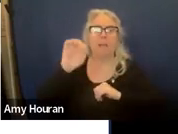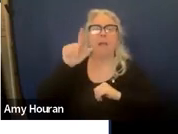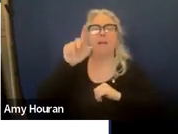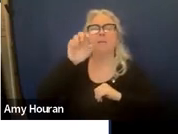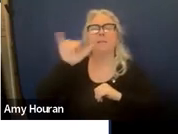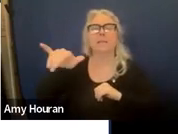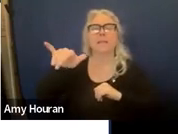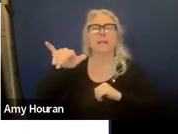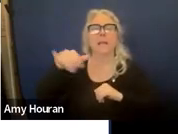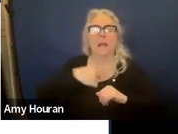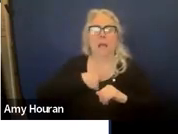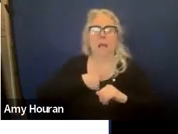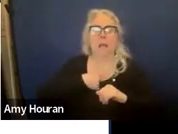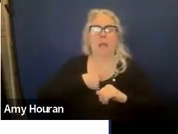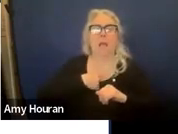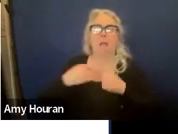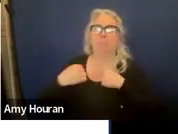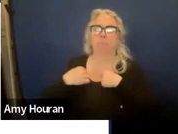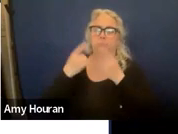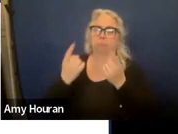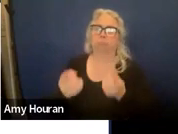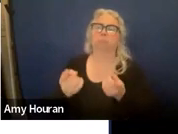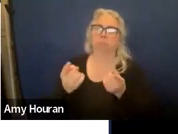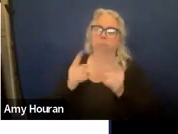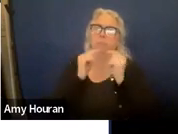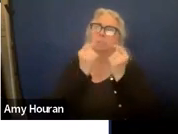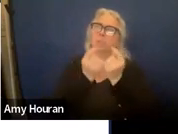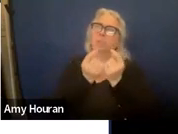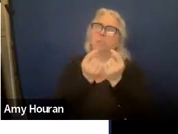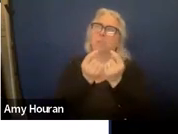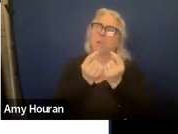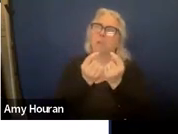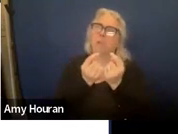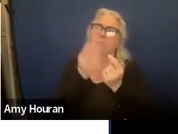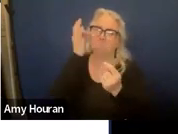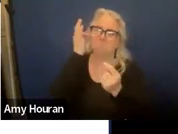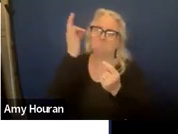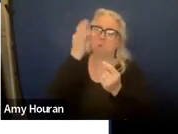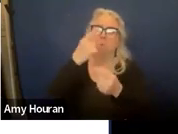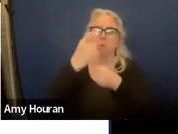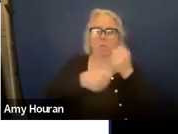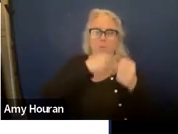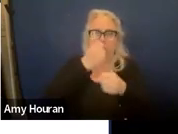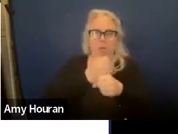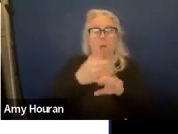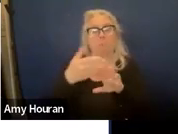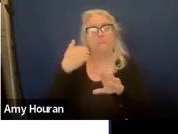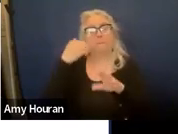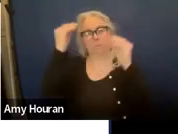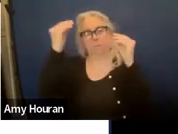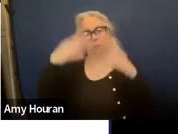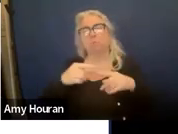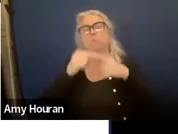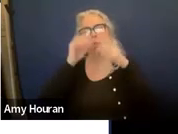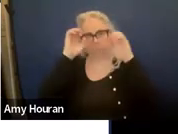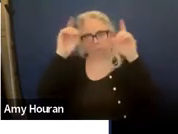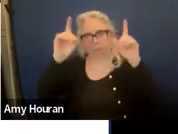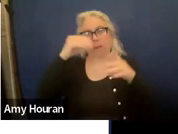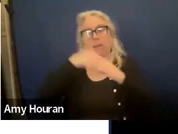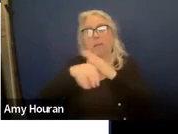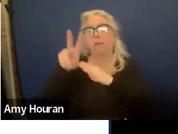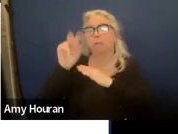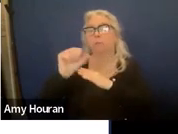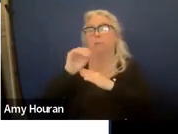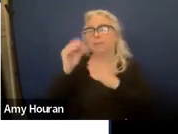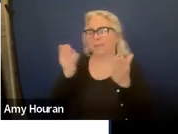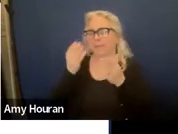Satry, and I have been on the team for just shy of a year. Before that, I was a teacher, a special ed teacher in Virginia and